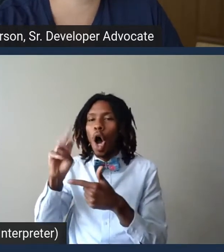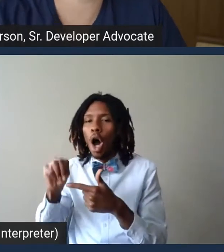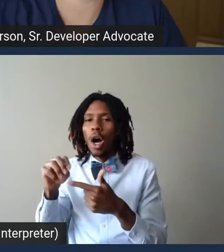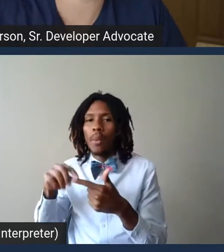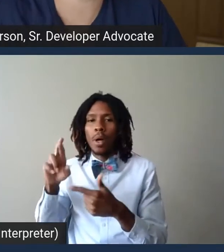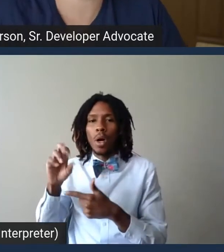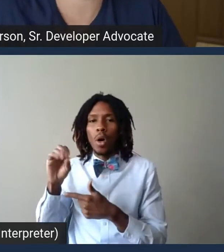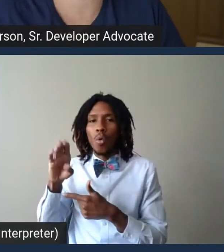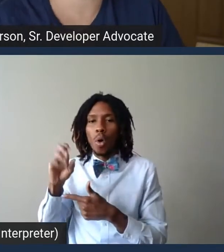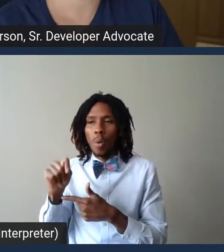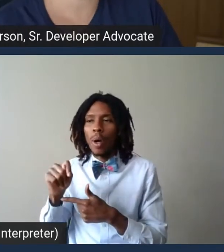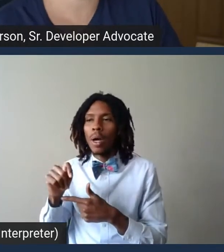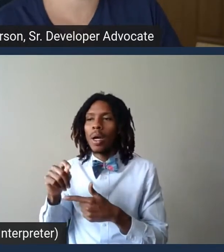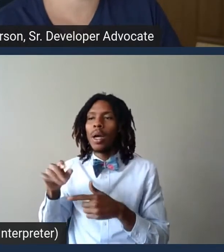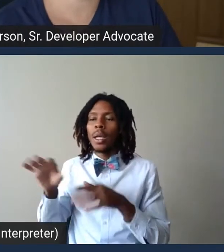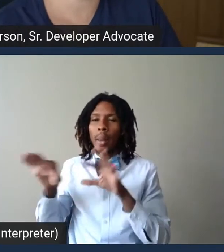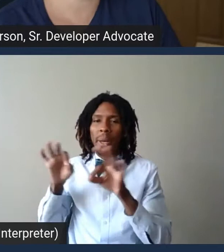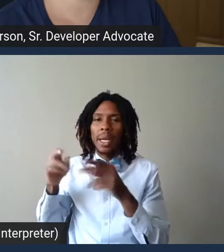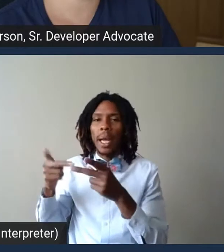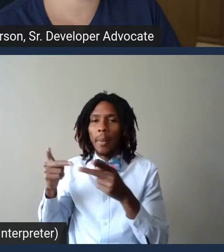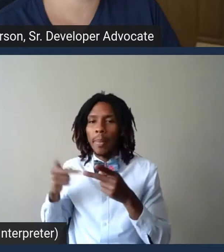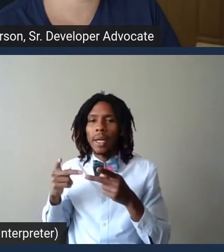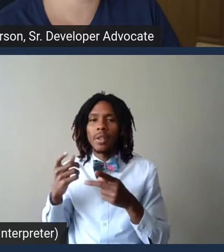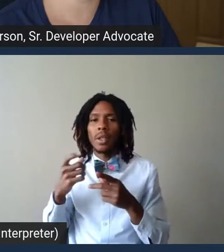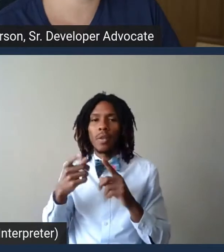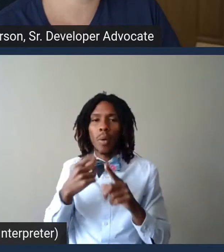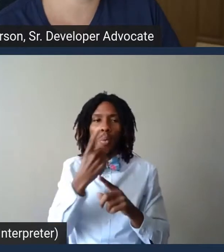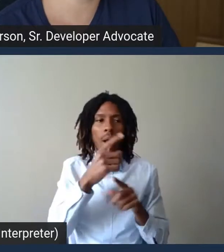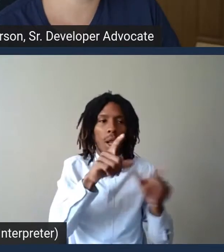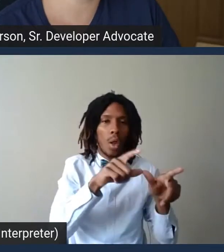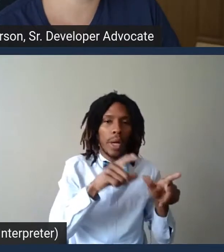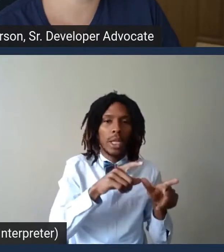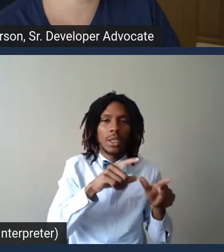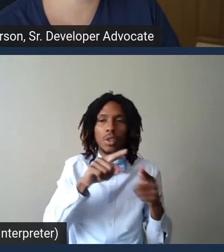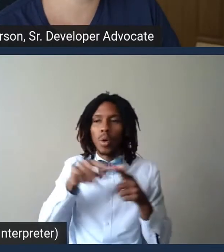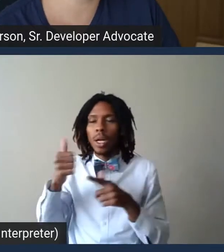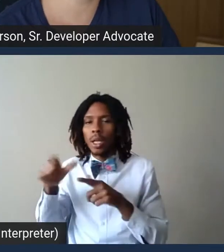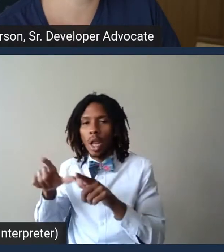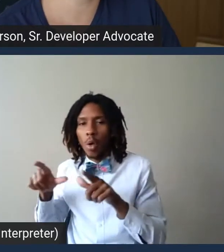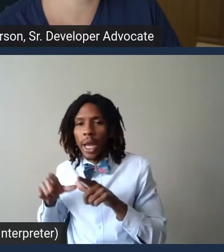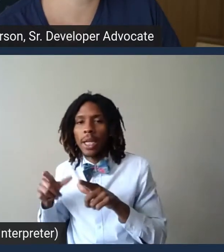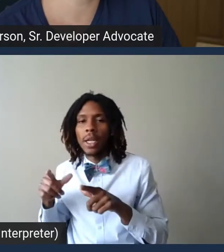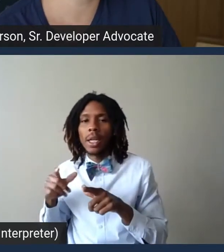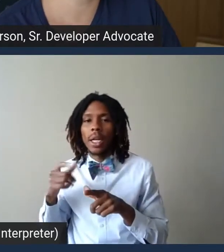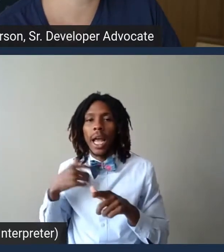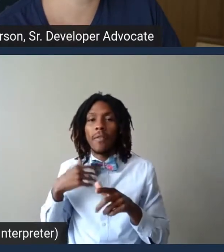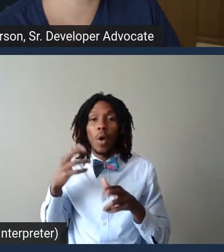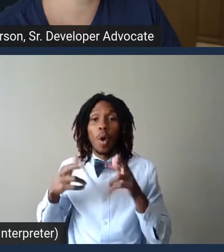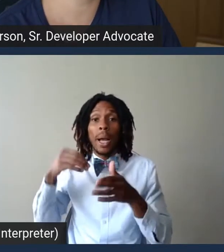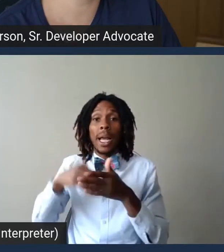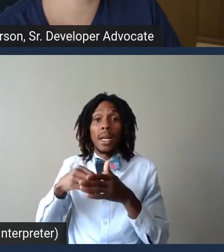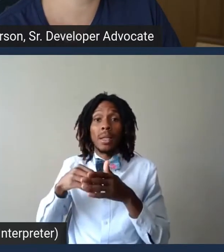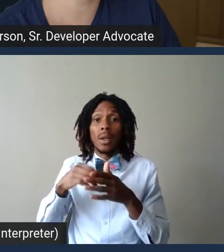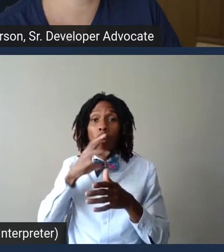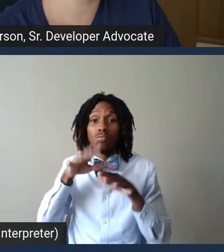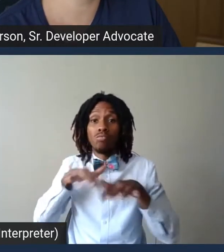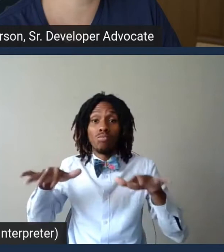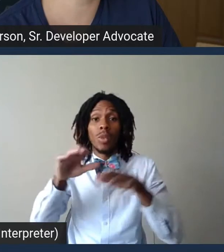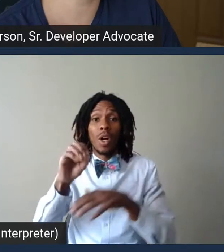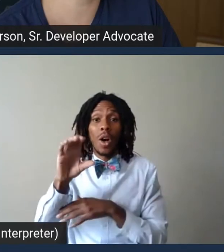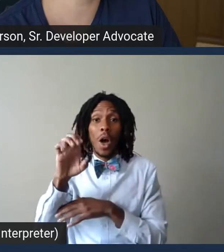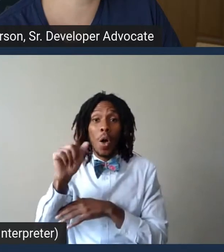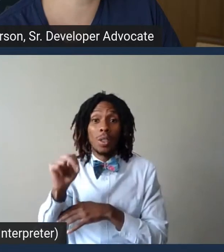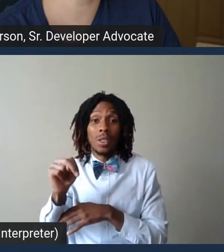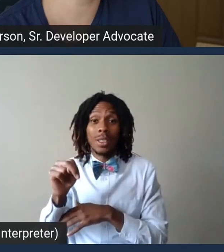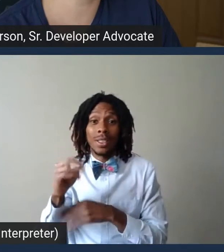a mobile robot that goes from one location to another, a robot in an ocean. There's actually virtually